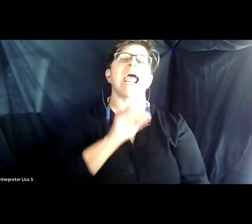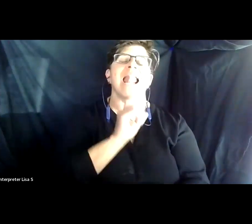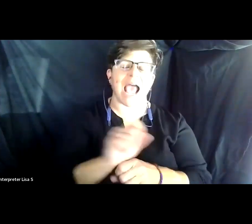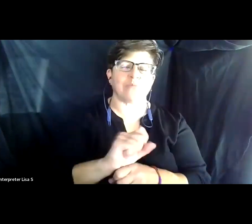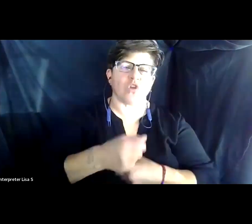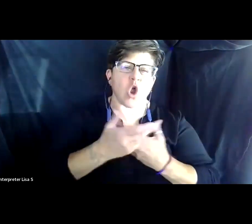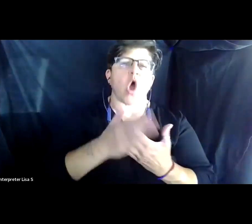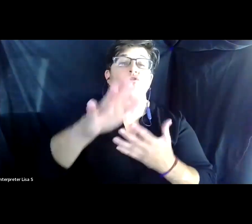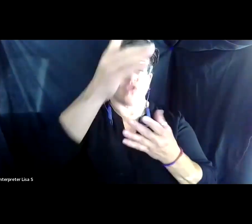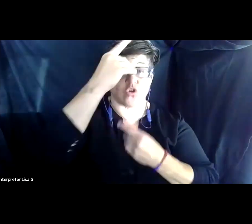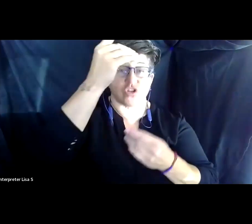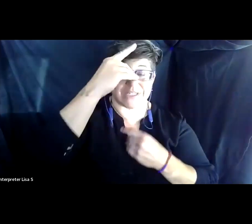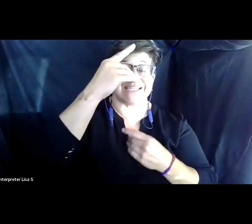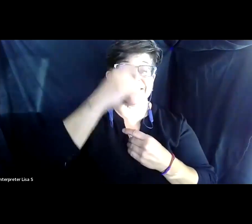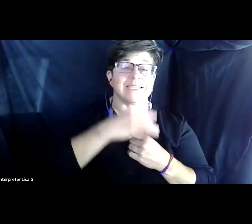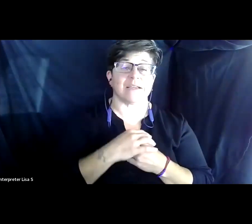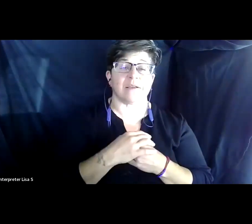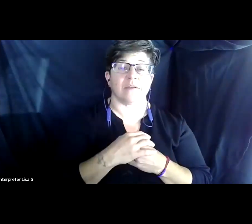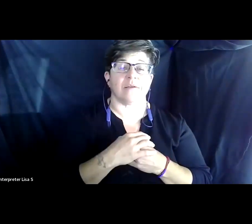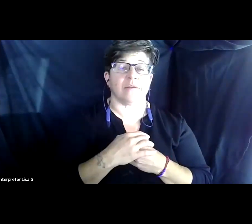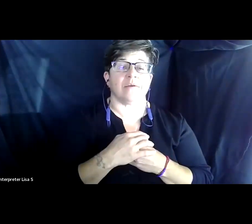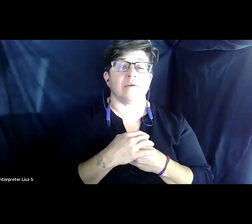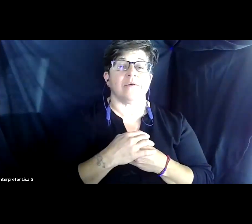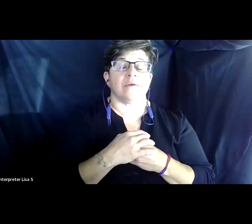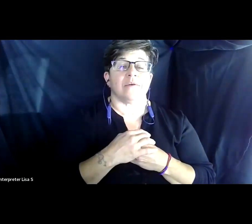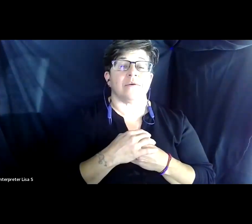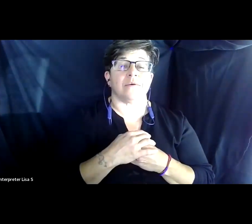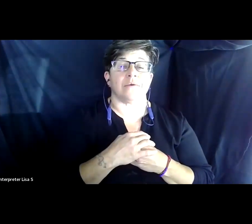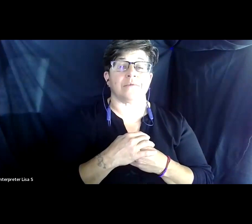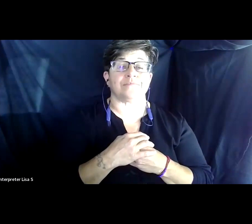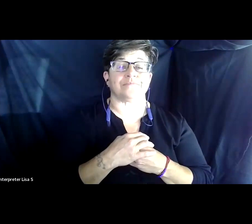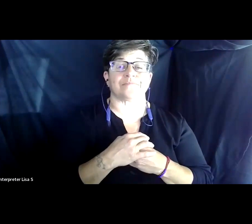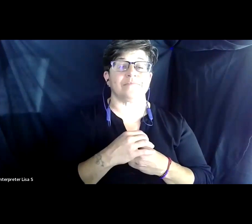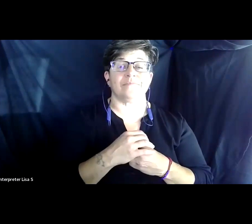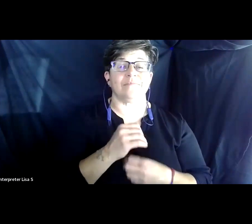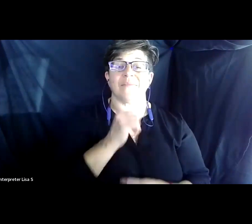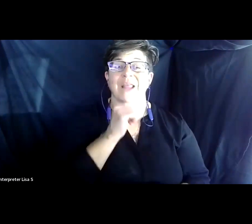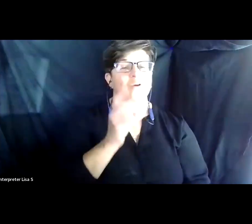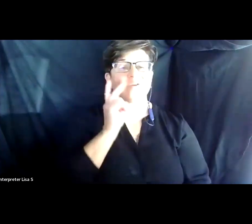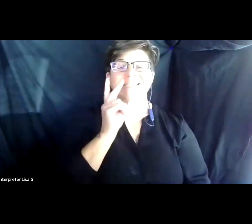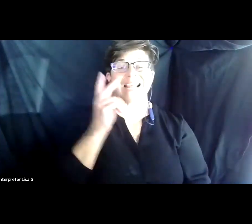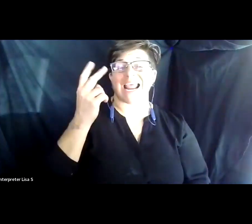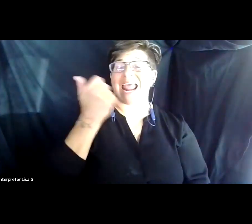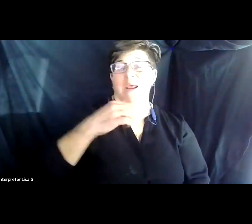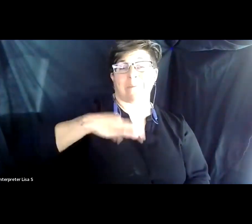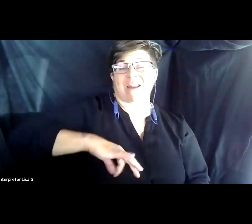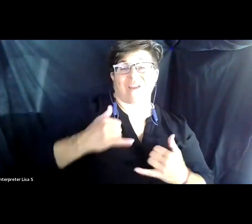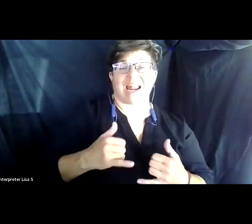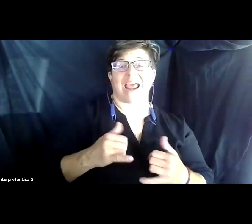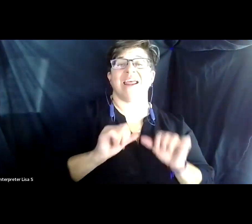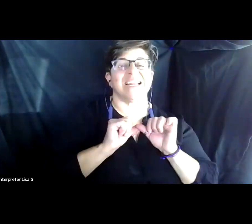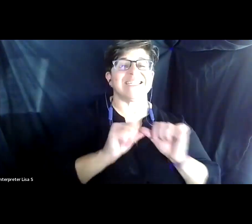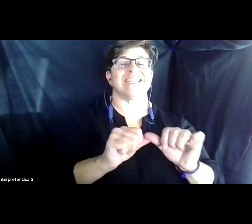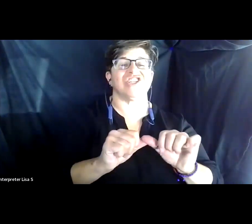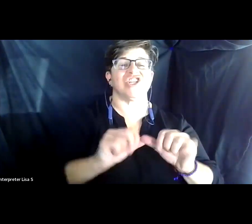as the information was given to you, then I don't see a benefit at this point to do further genetic